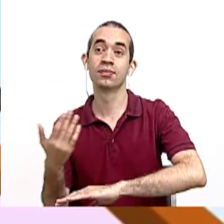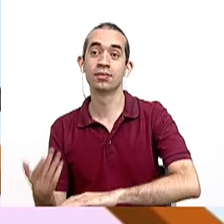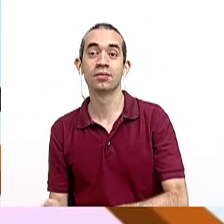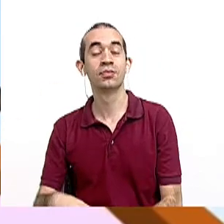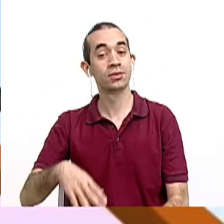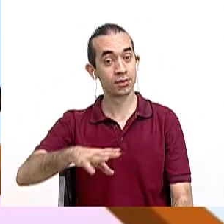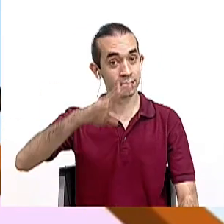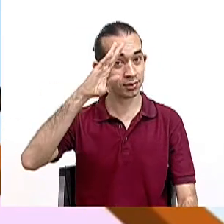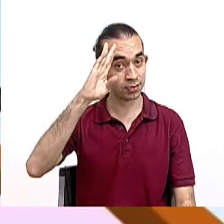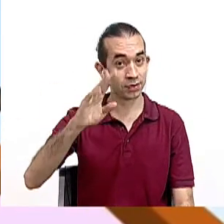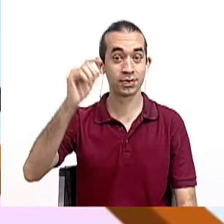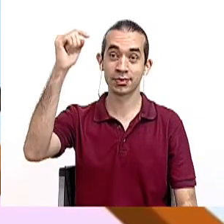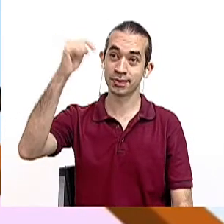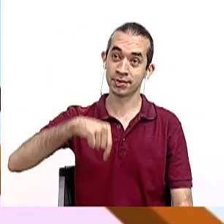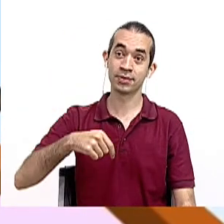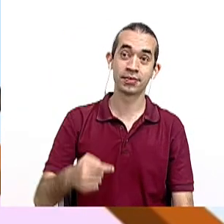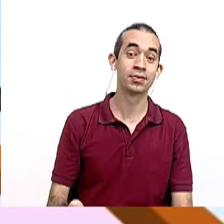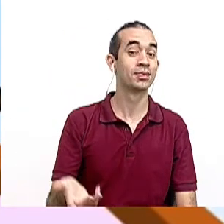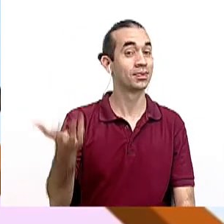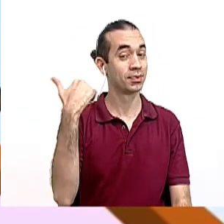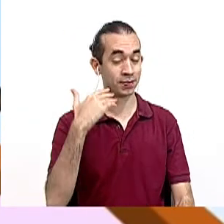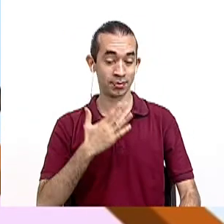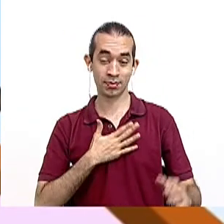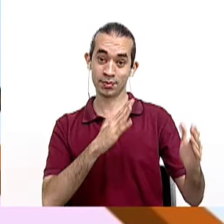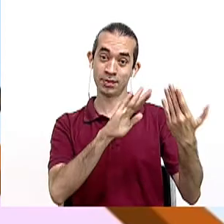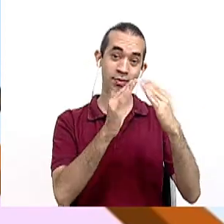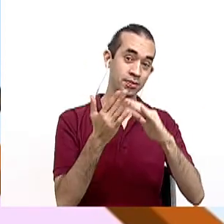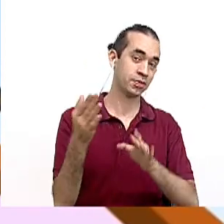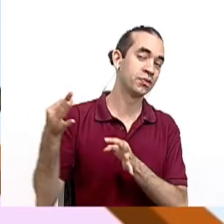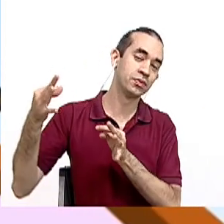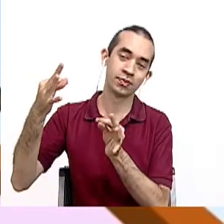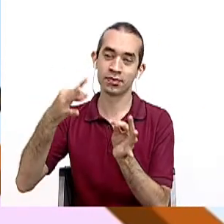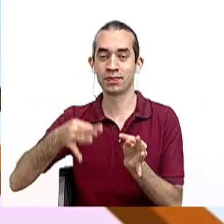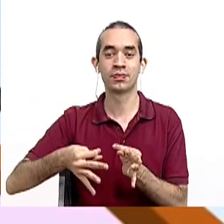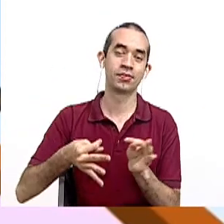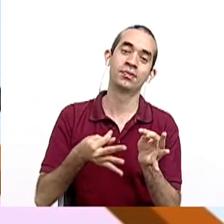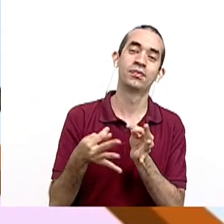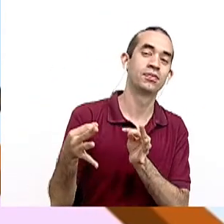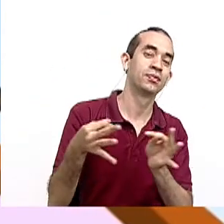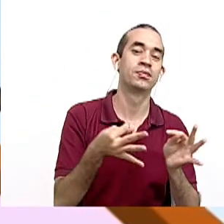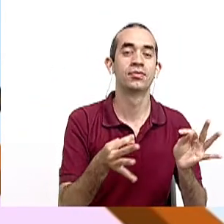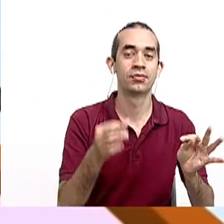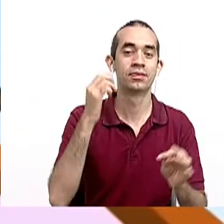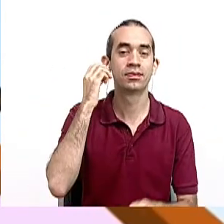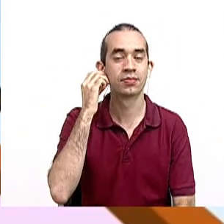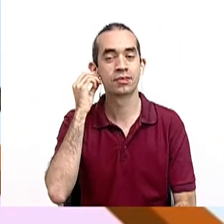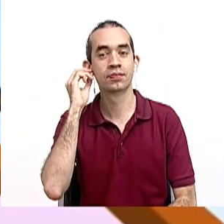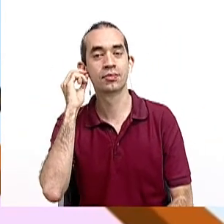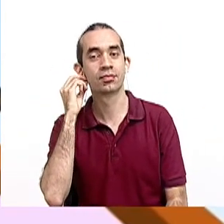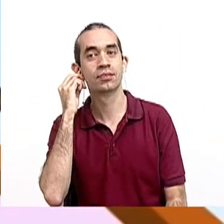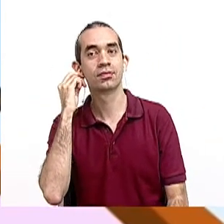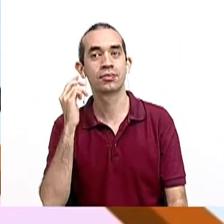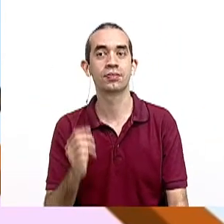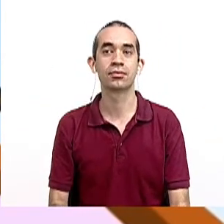Hi. Today I'm going to take you on a tour of my town.